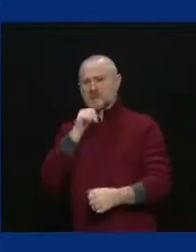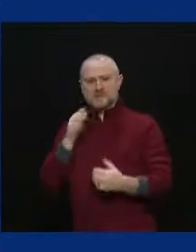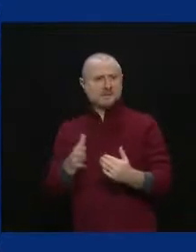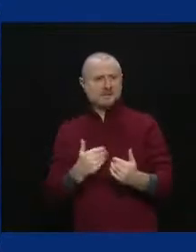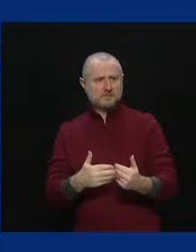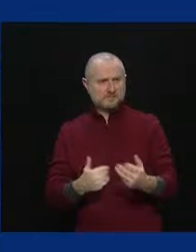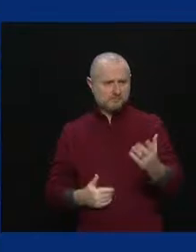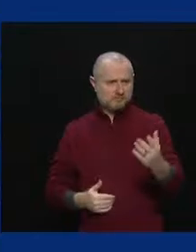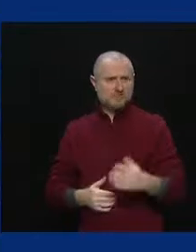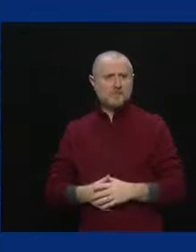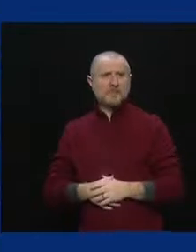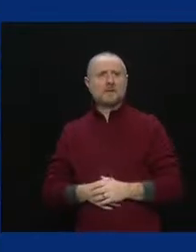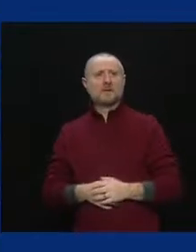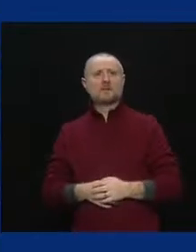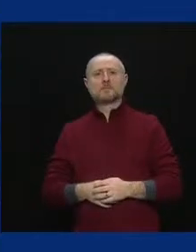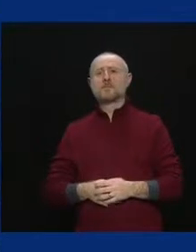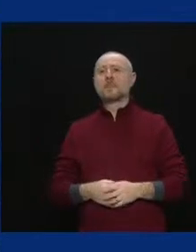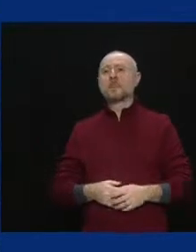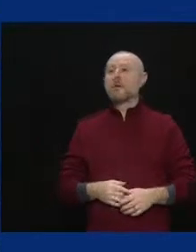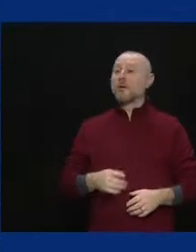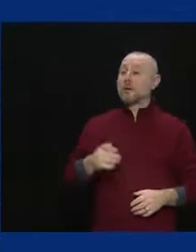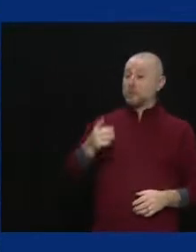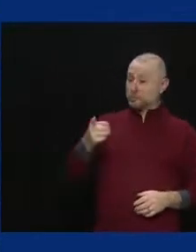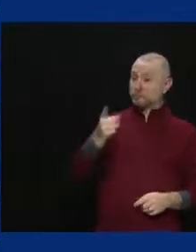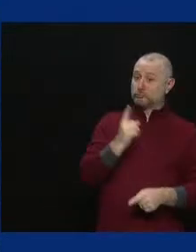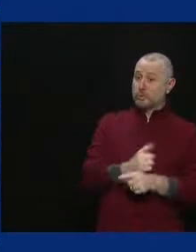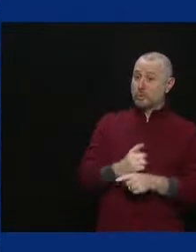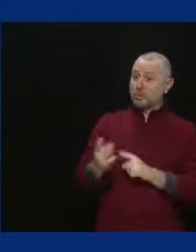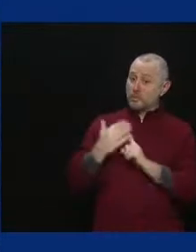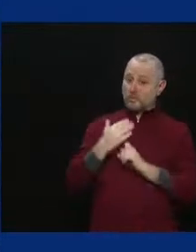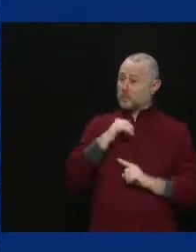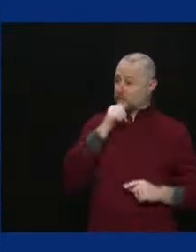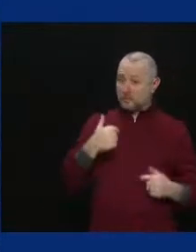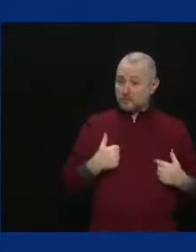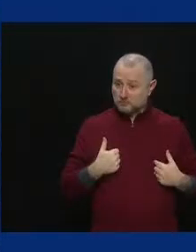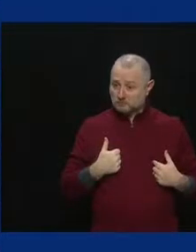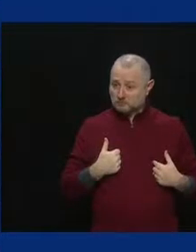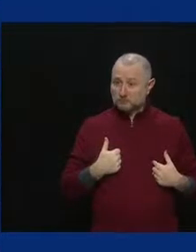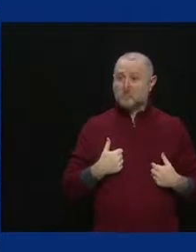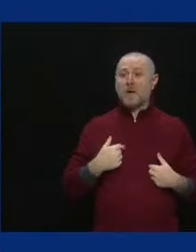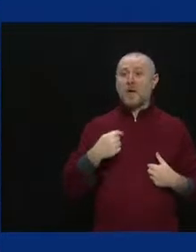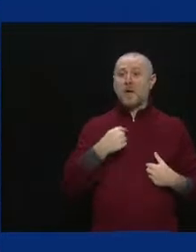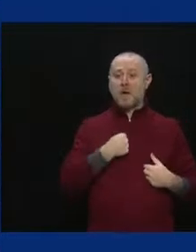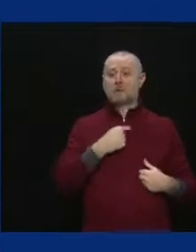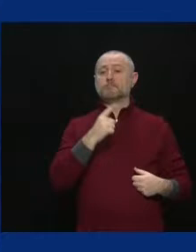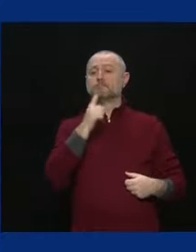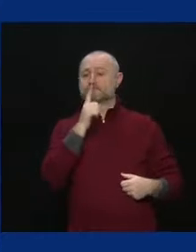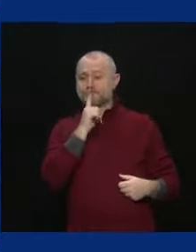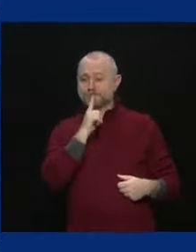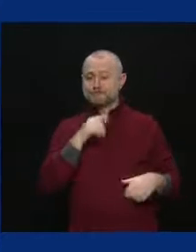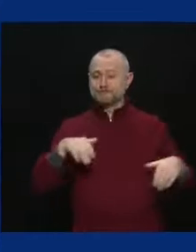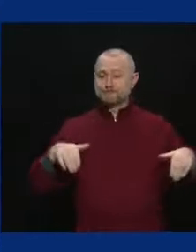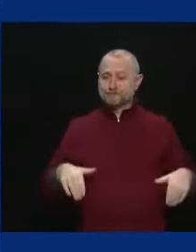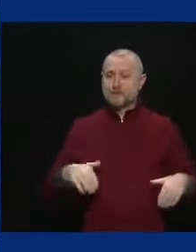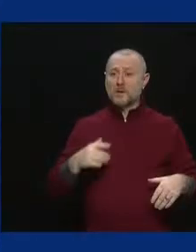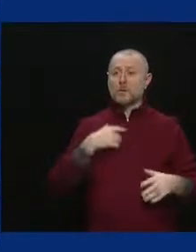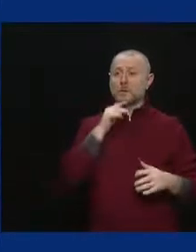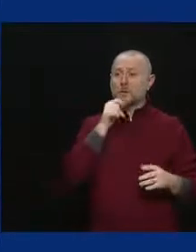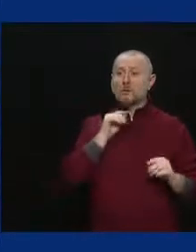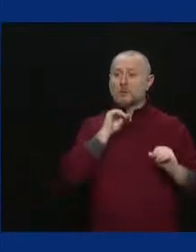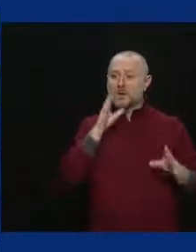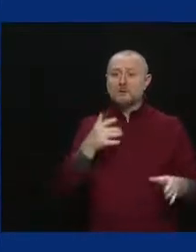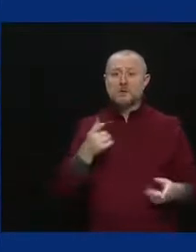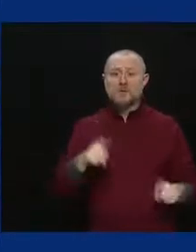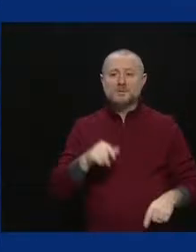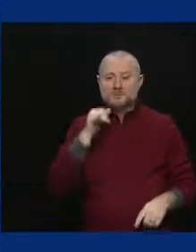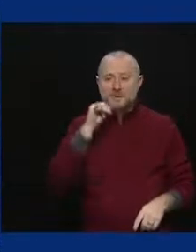Okay, so first of all, I'm not a pushover, and I've not taken an action because these actions occurred yesterday. So you got to